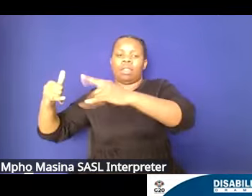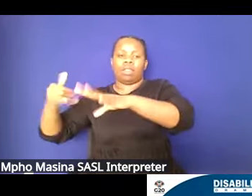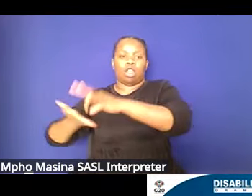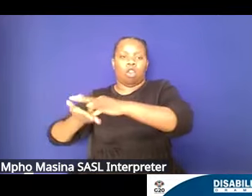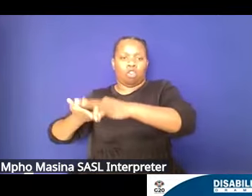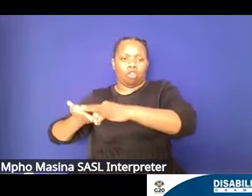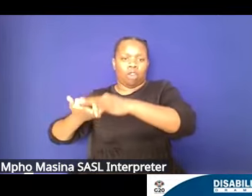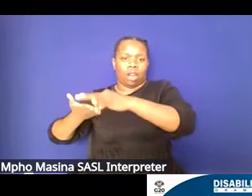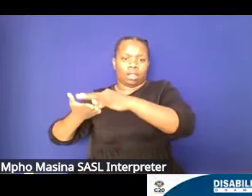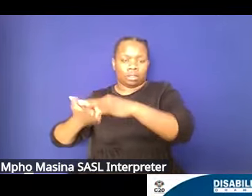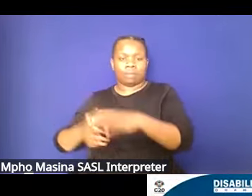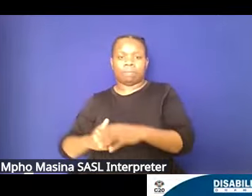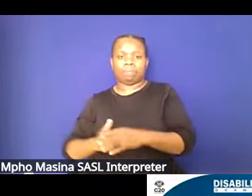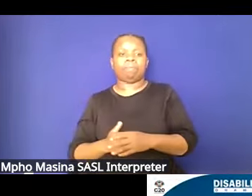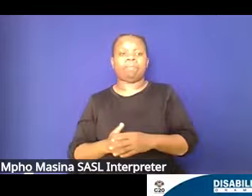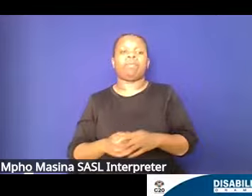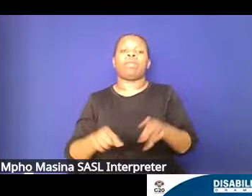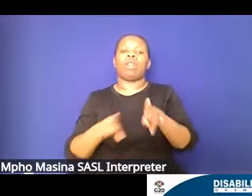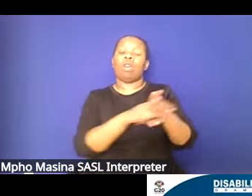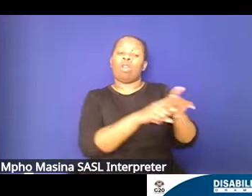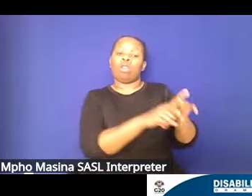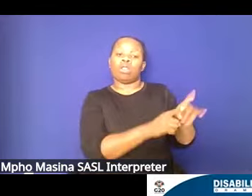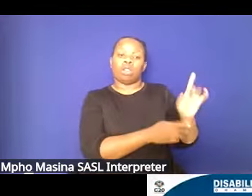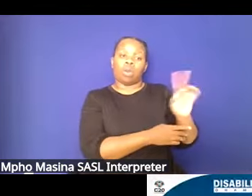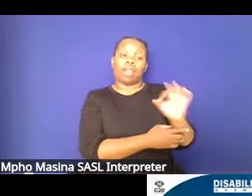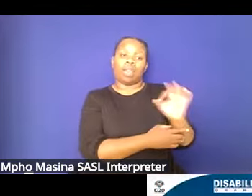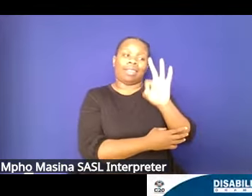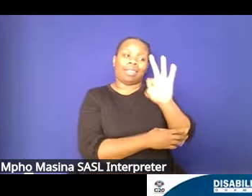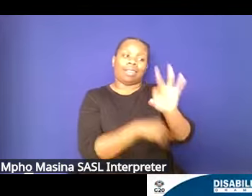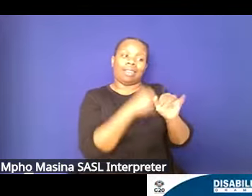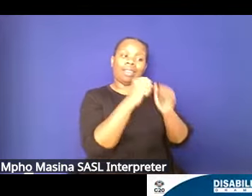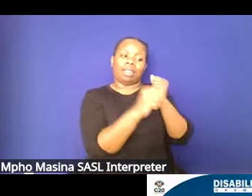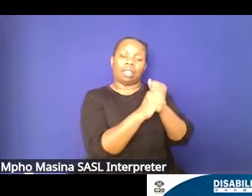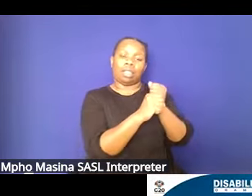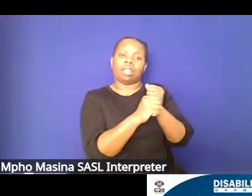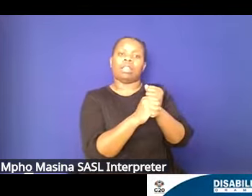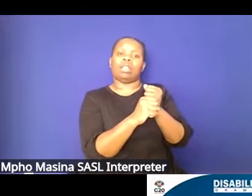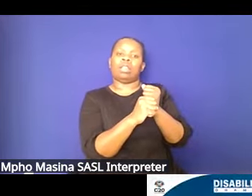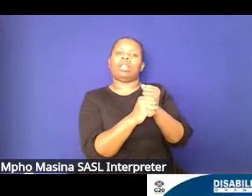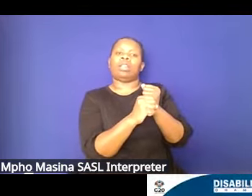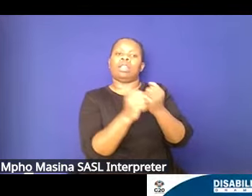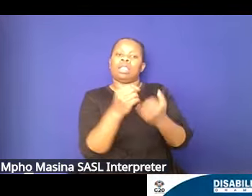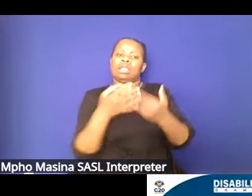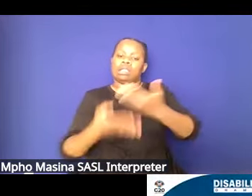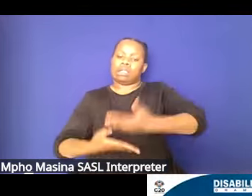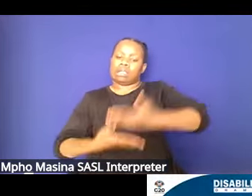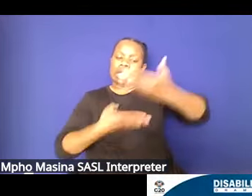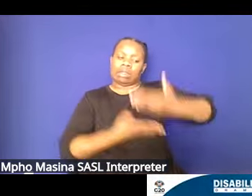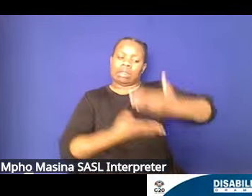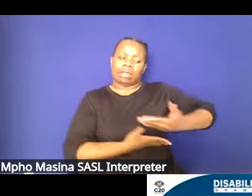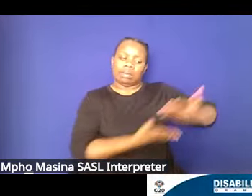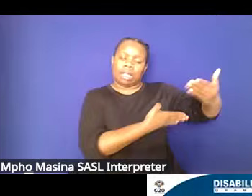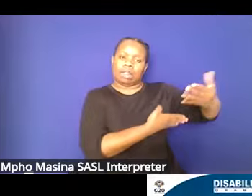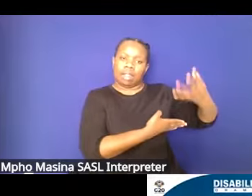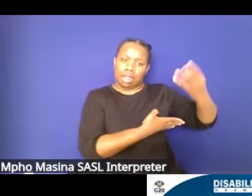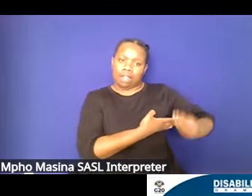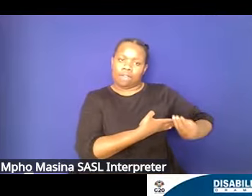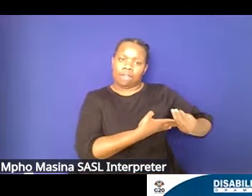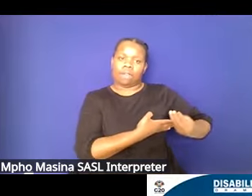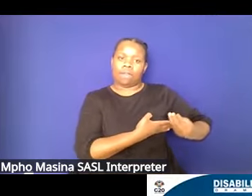so also 3-year annual financial statements for existing